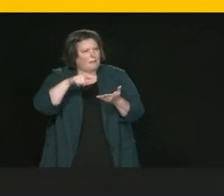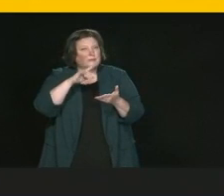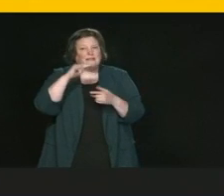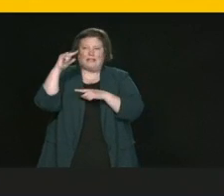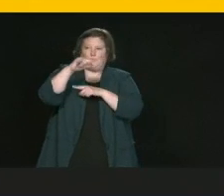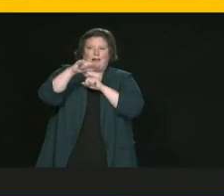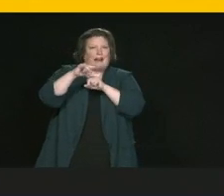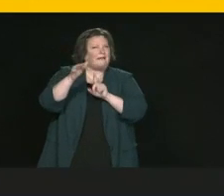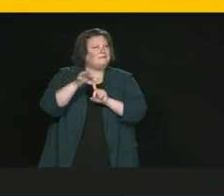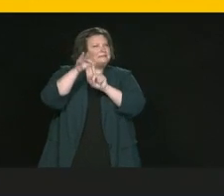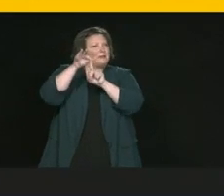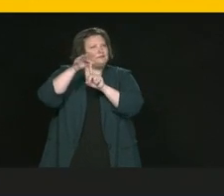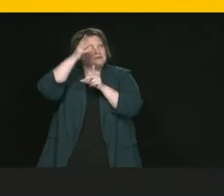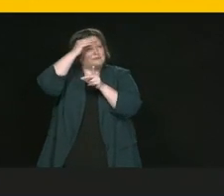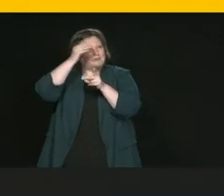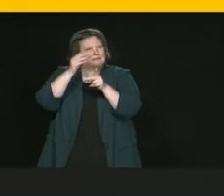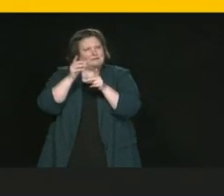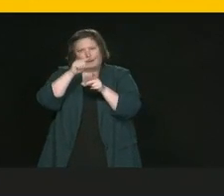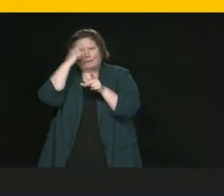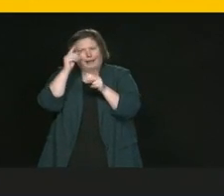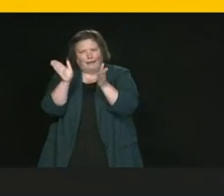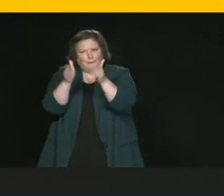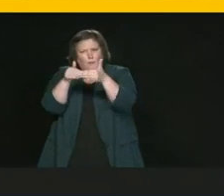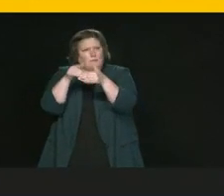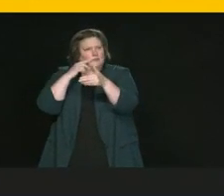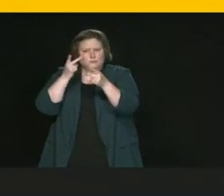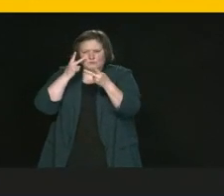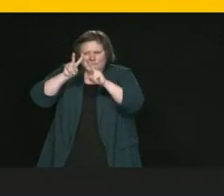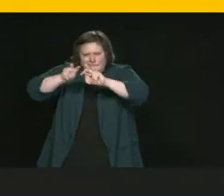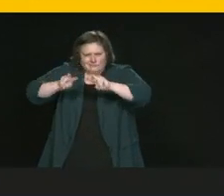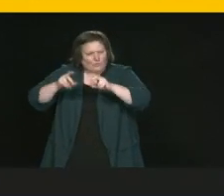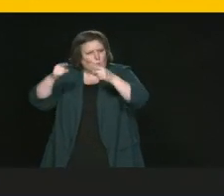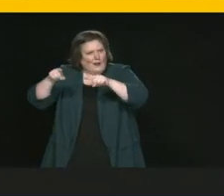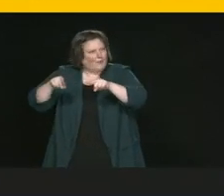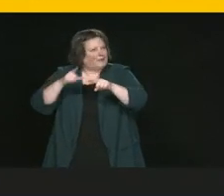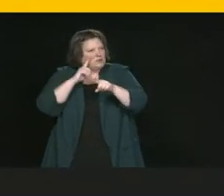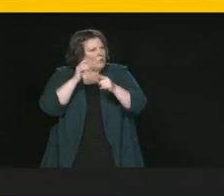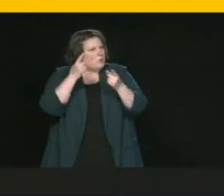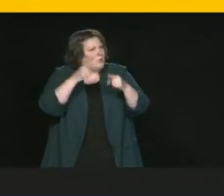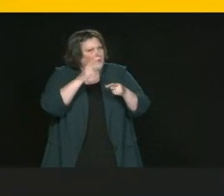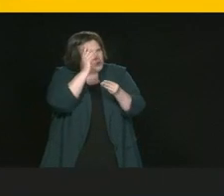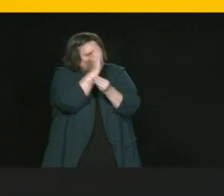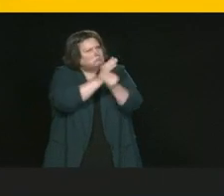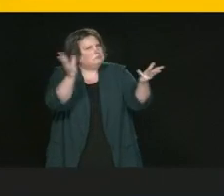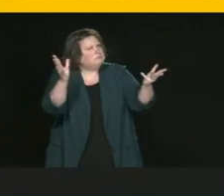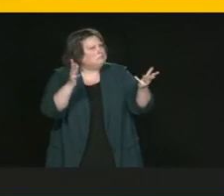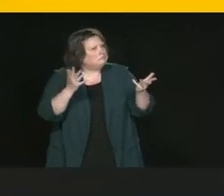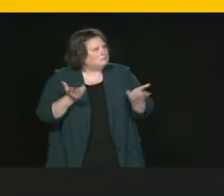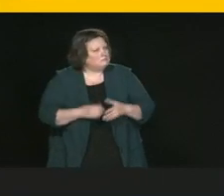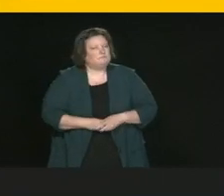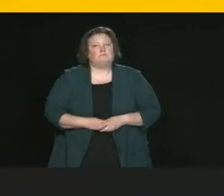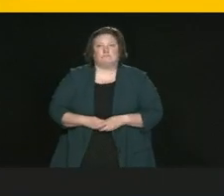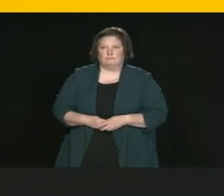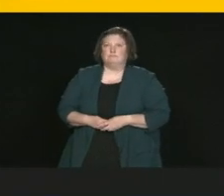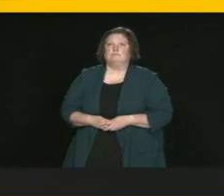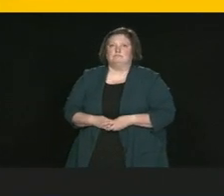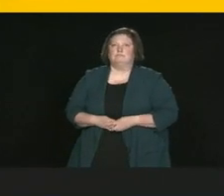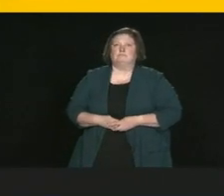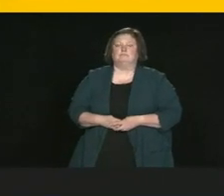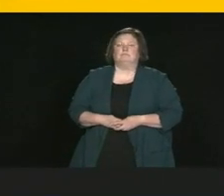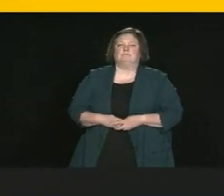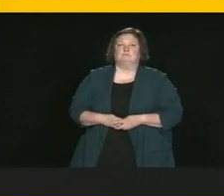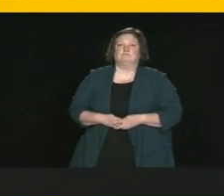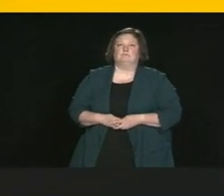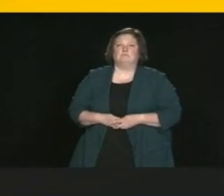light will be shed on what happened. What do you say to those families today? We continue to work on this in spite of the pandemic,